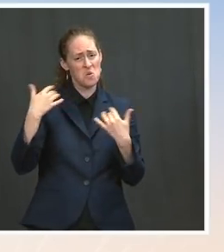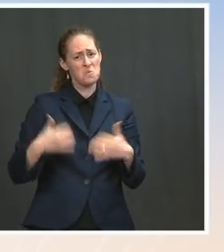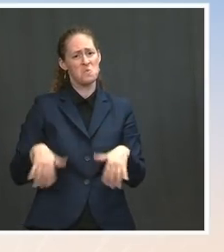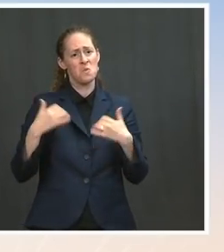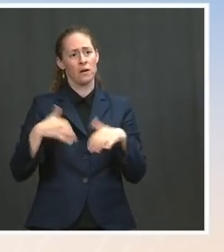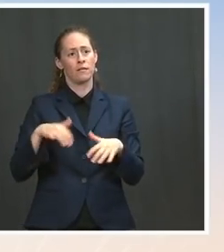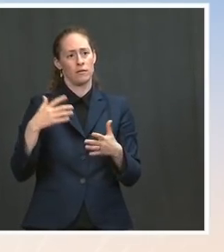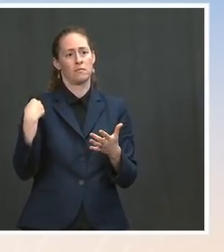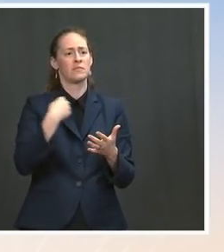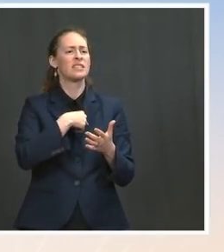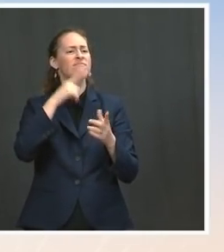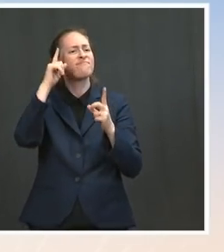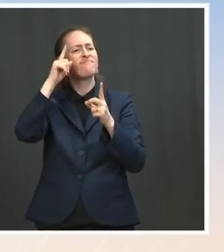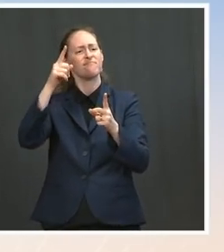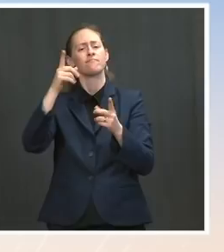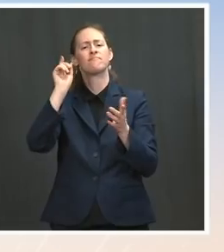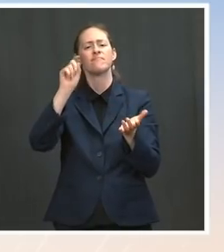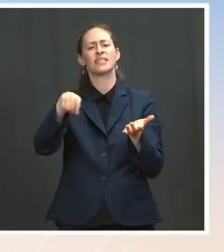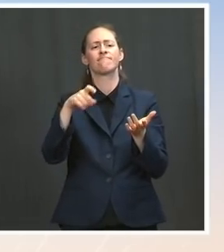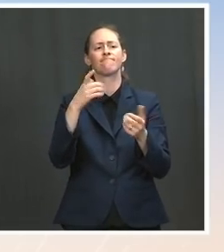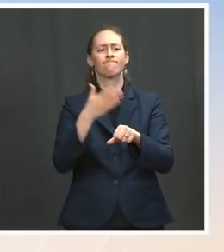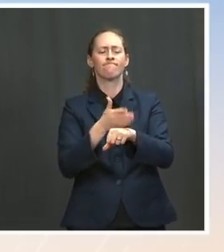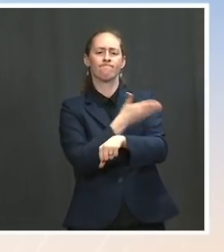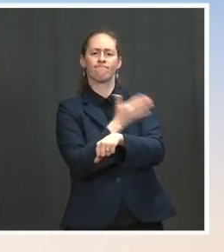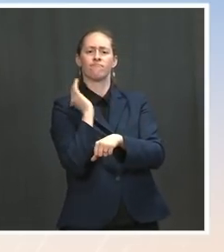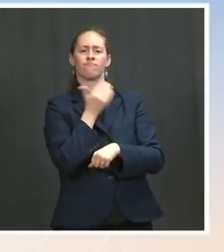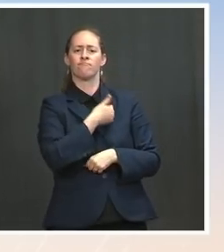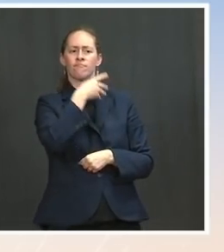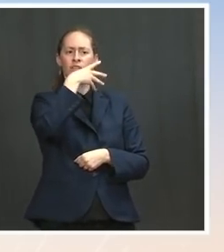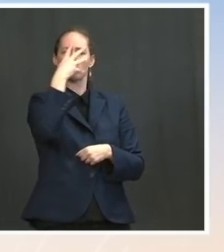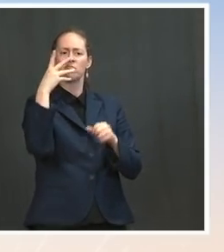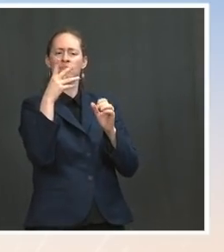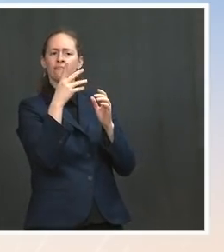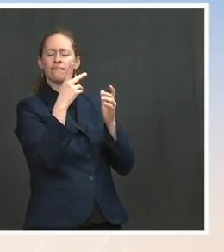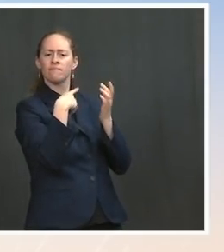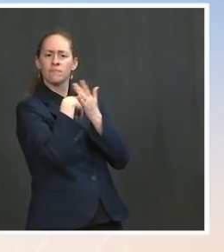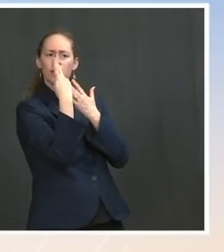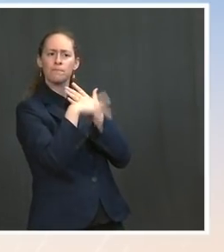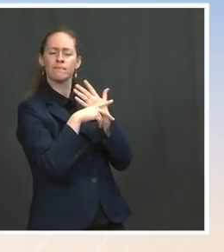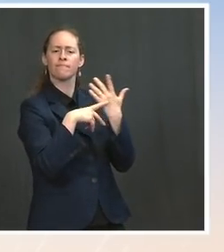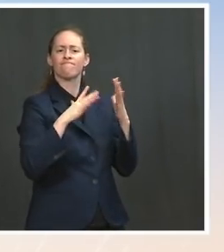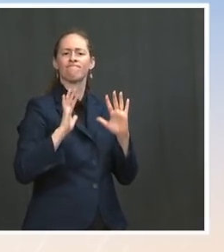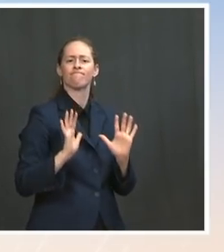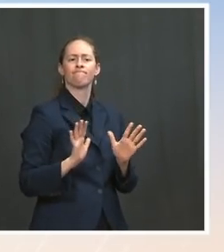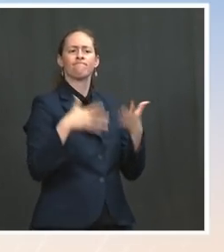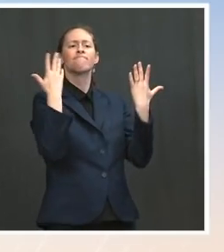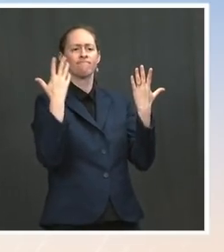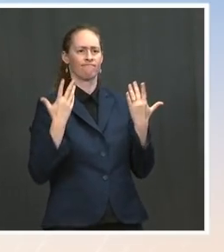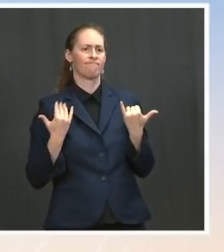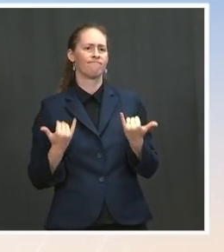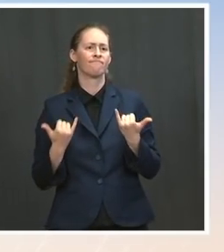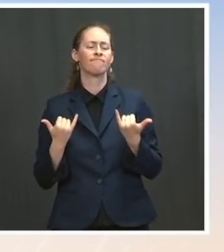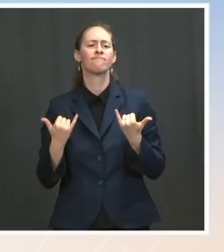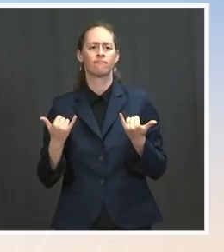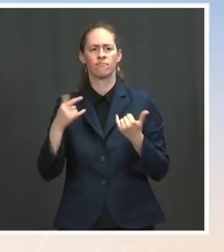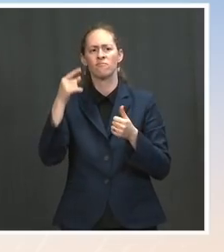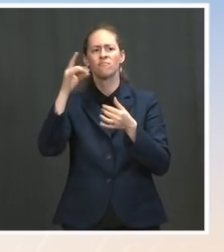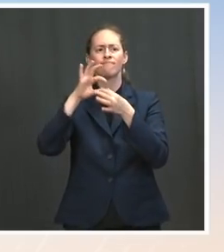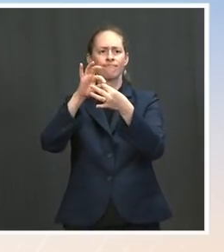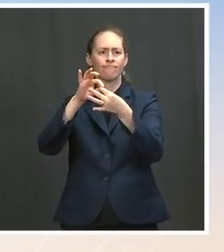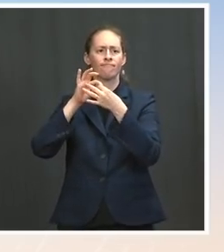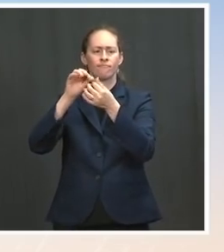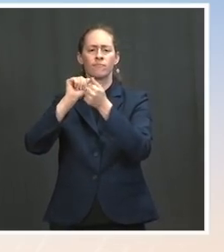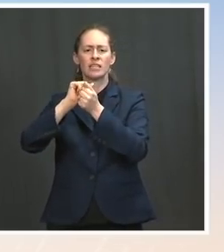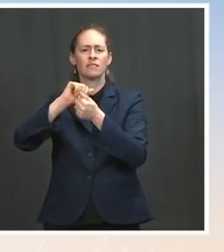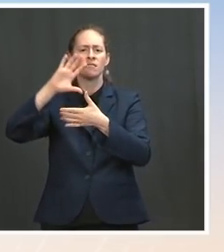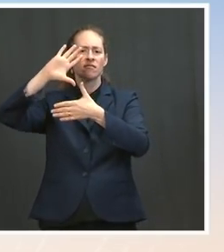system, including programs like the Central American Minors Program that allows kids who are eligible to apply from within country. But I don't